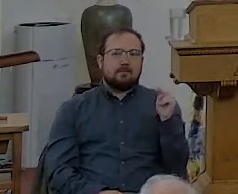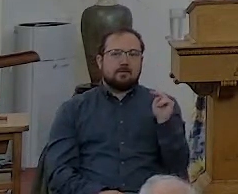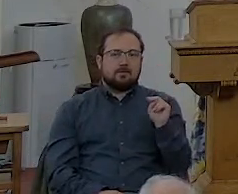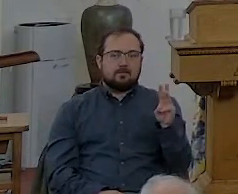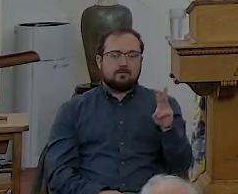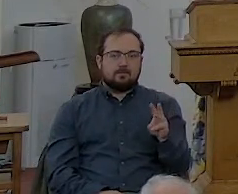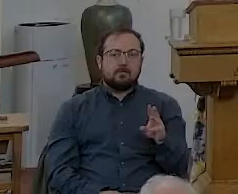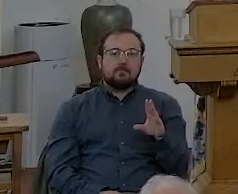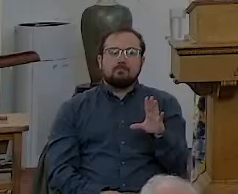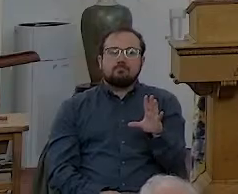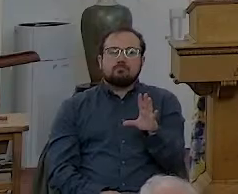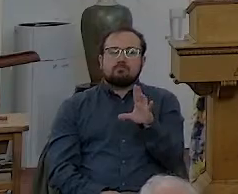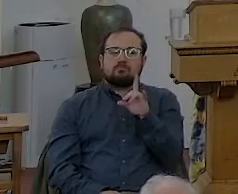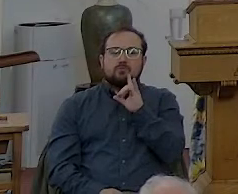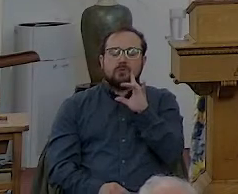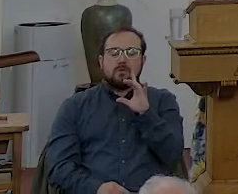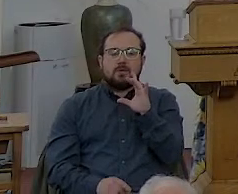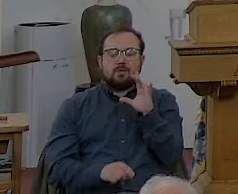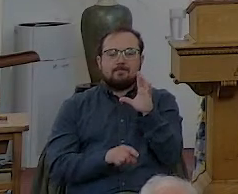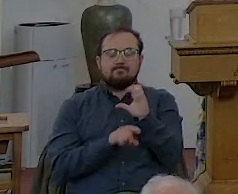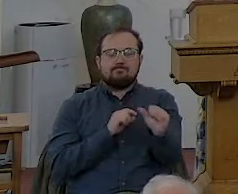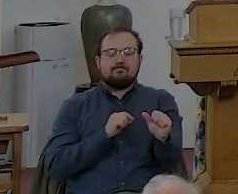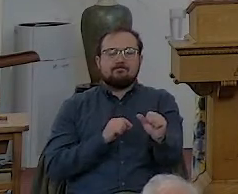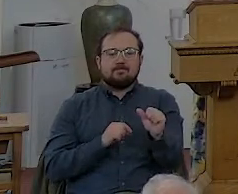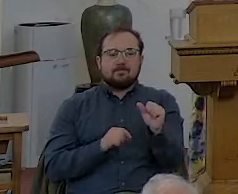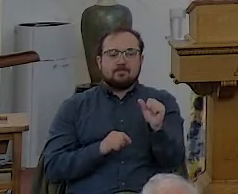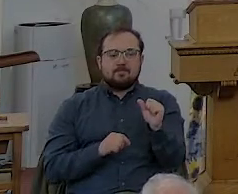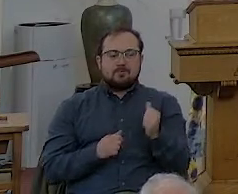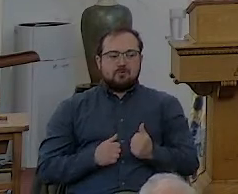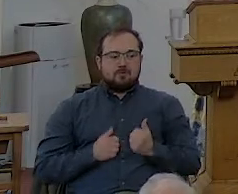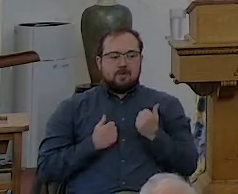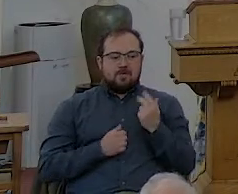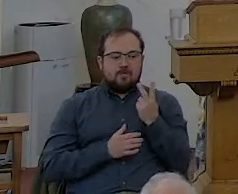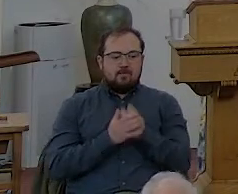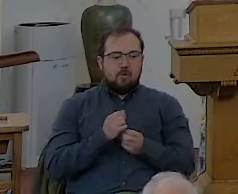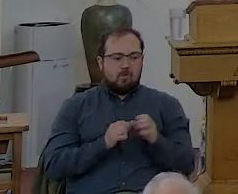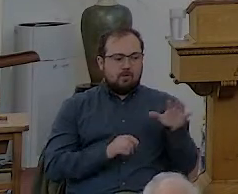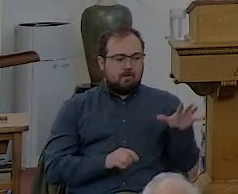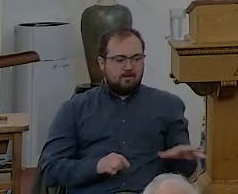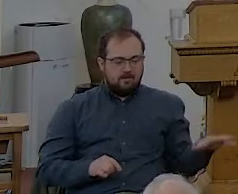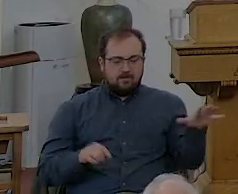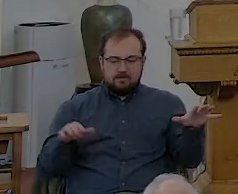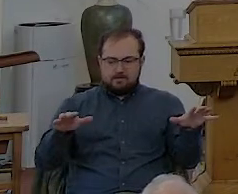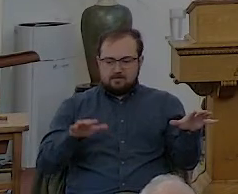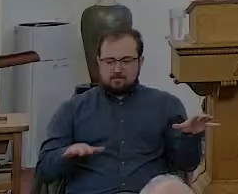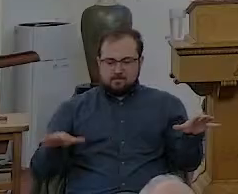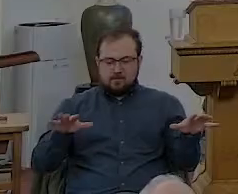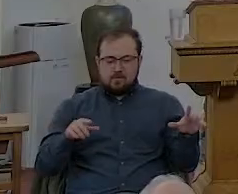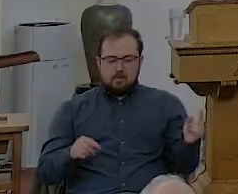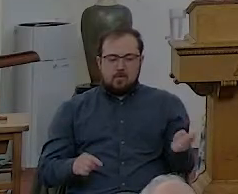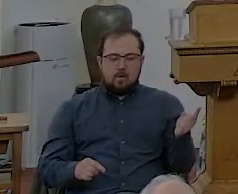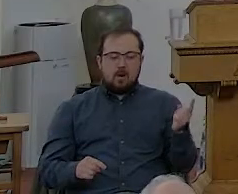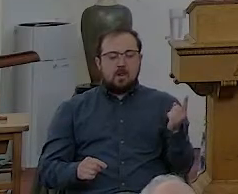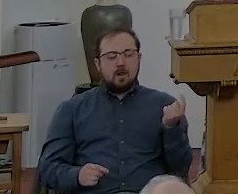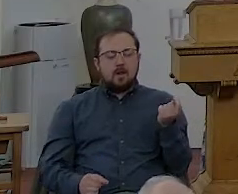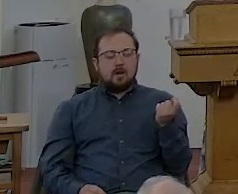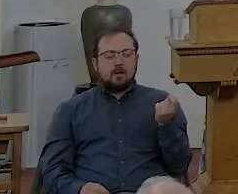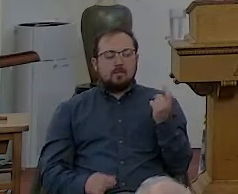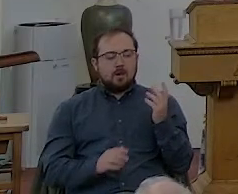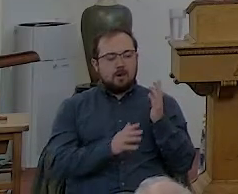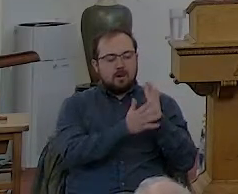It is wonderful to be in both environments, and only the slight buzz of traffic in the